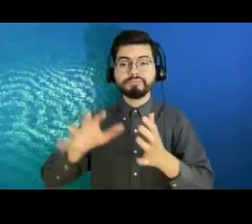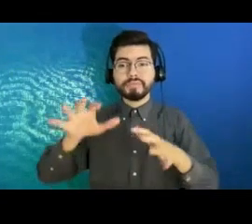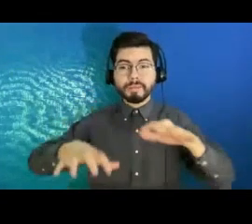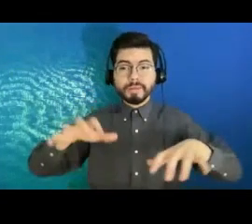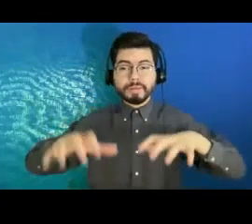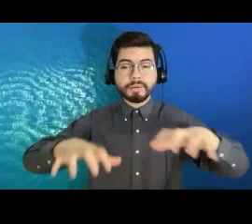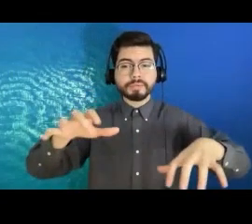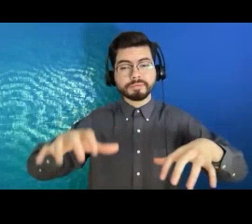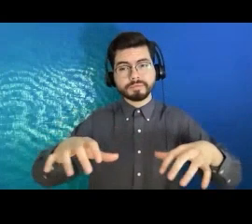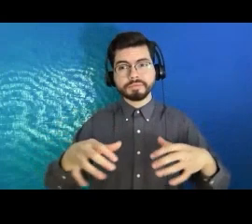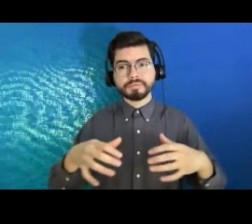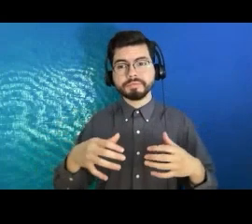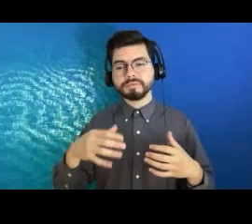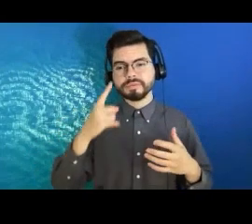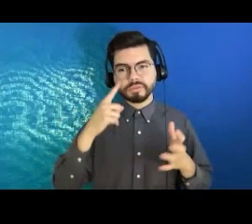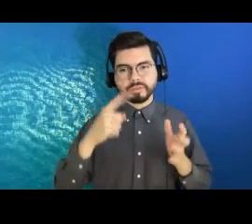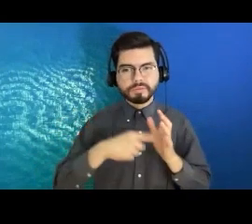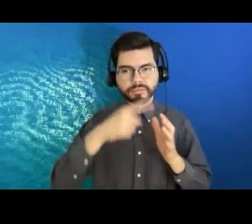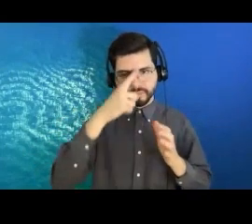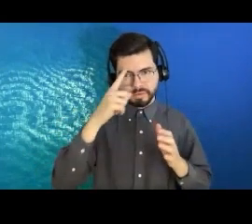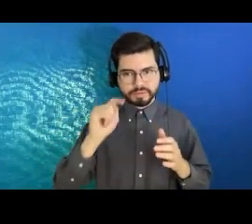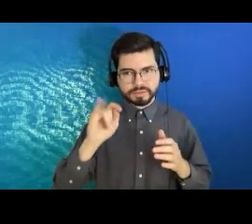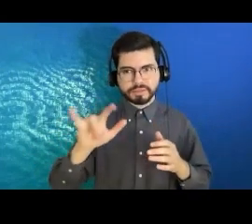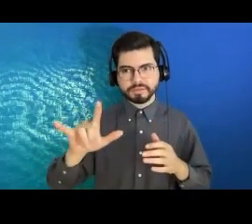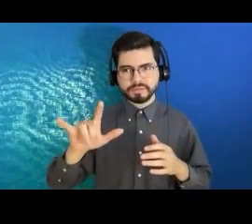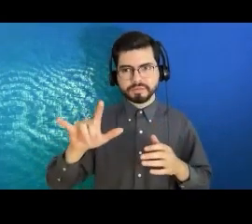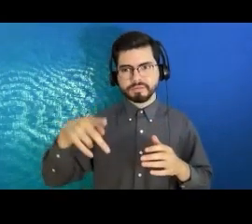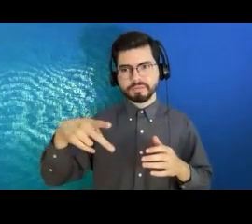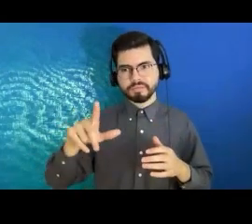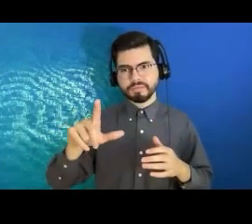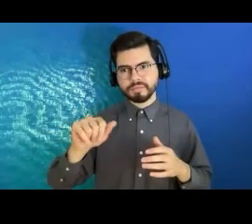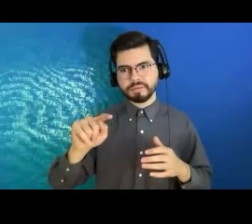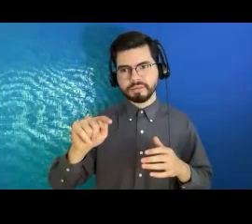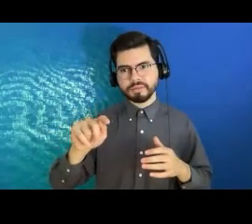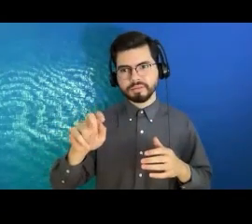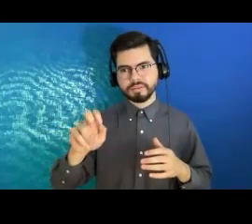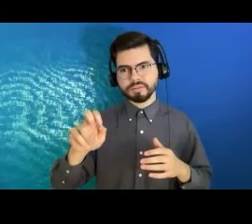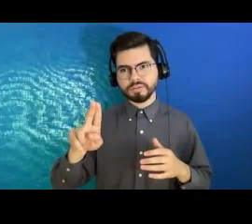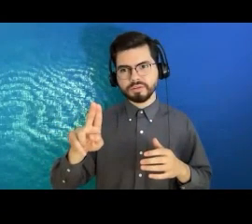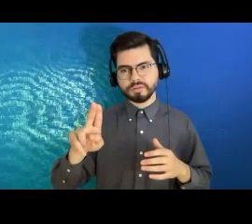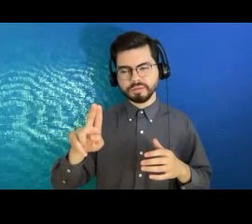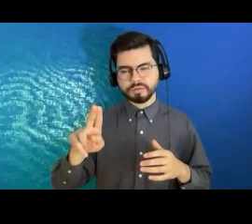places like on Blacktail Plateau. If you look across to Hell Roaring, you'll see them there.